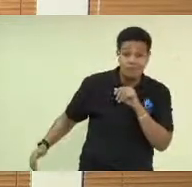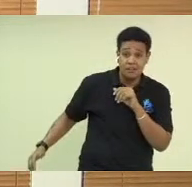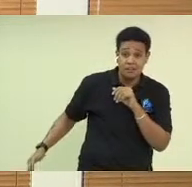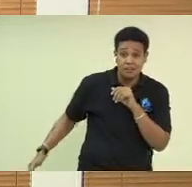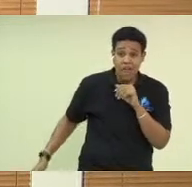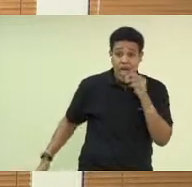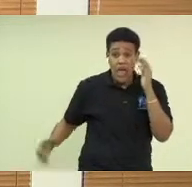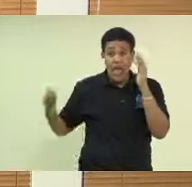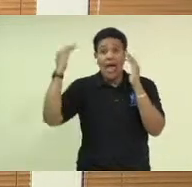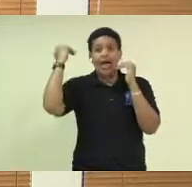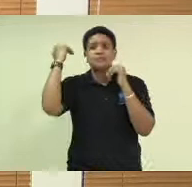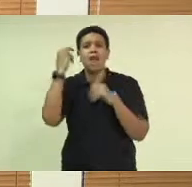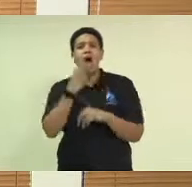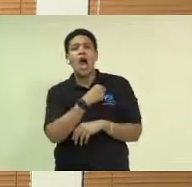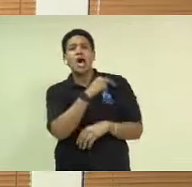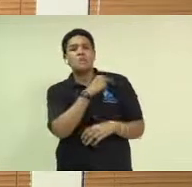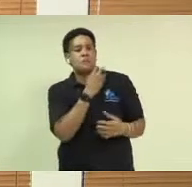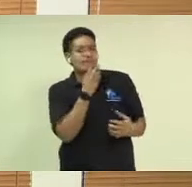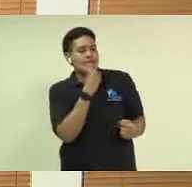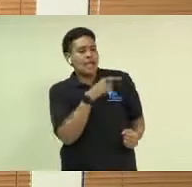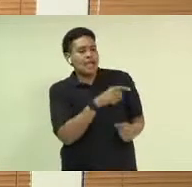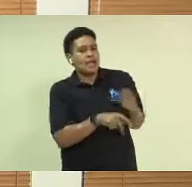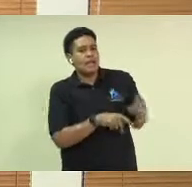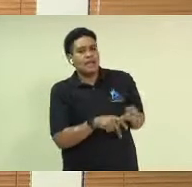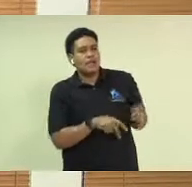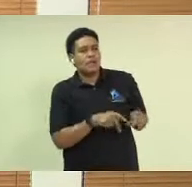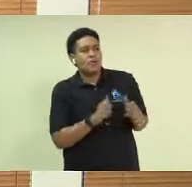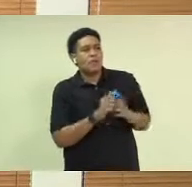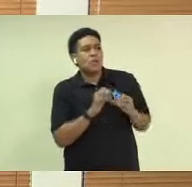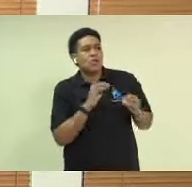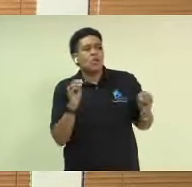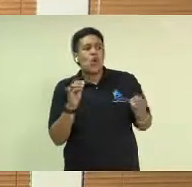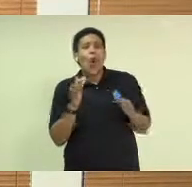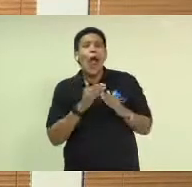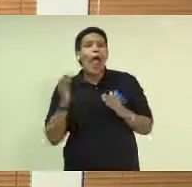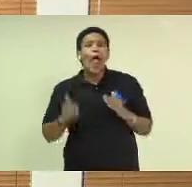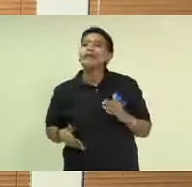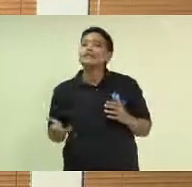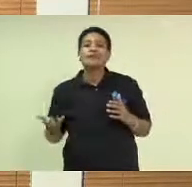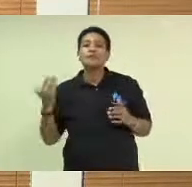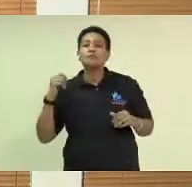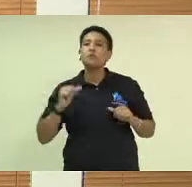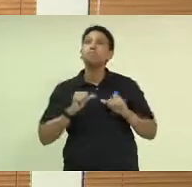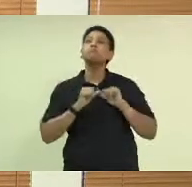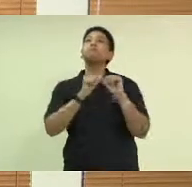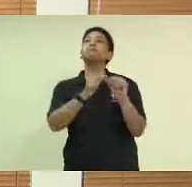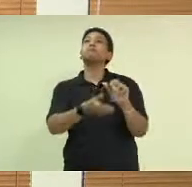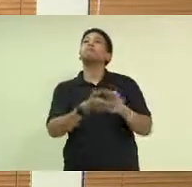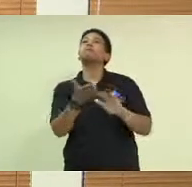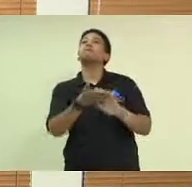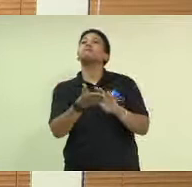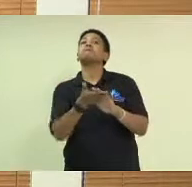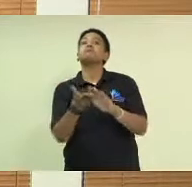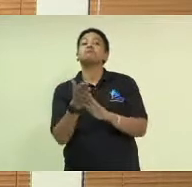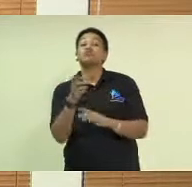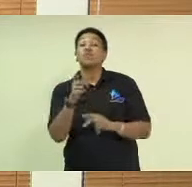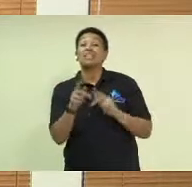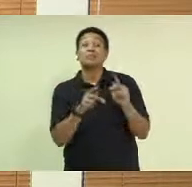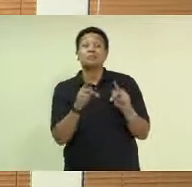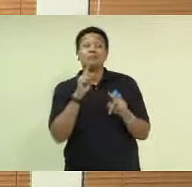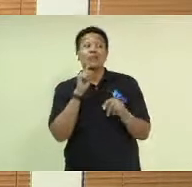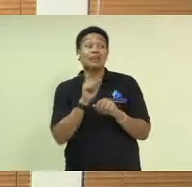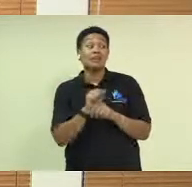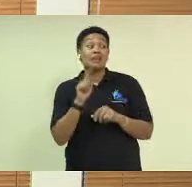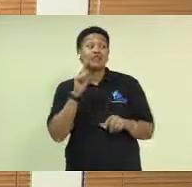care for these persons with no end in sight. So these persons end up